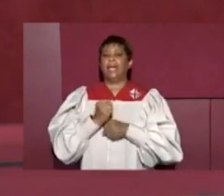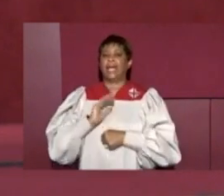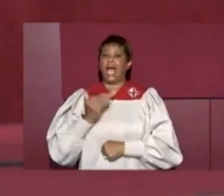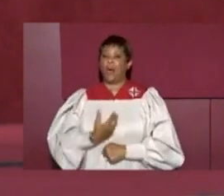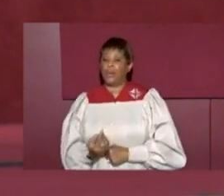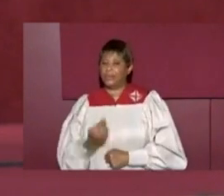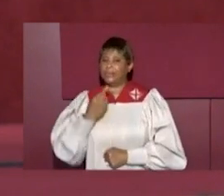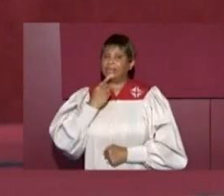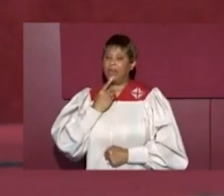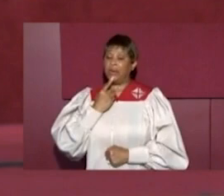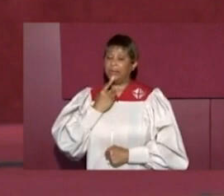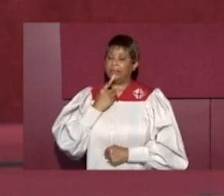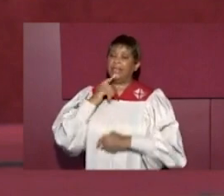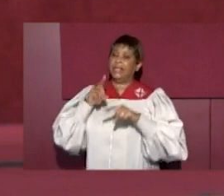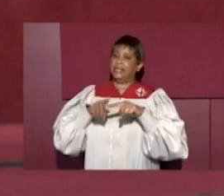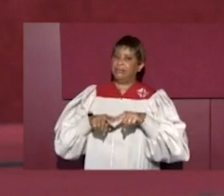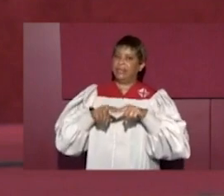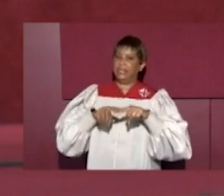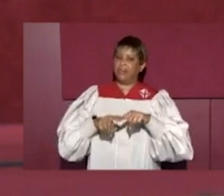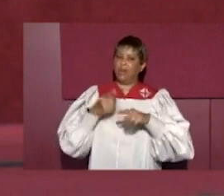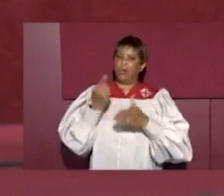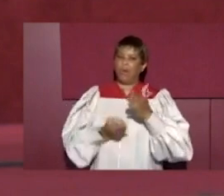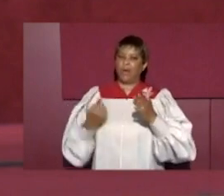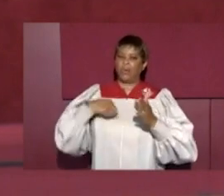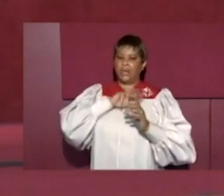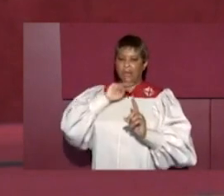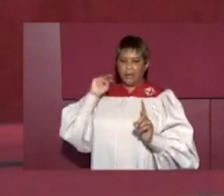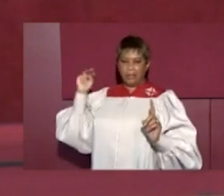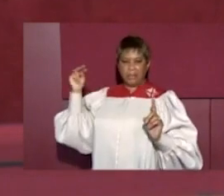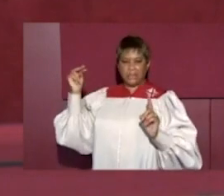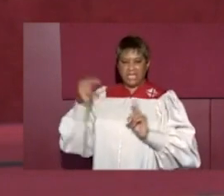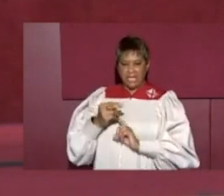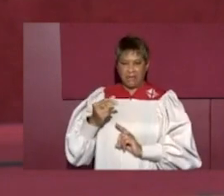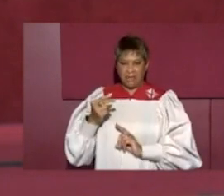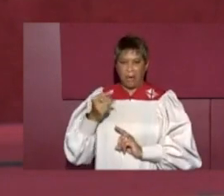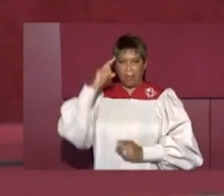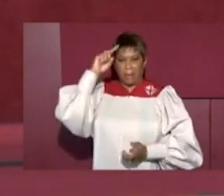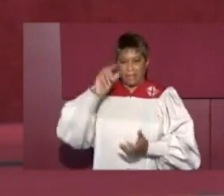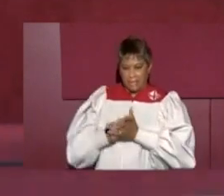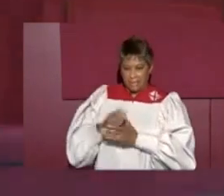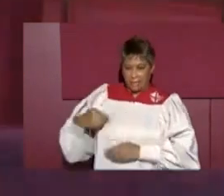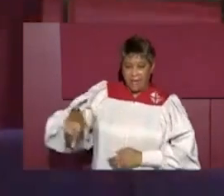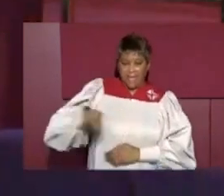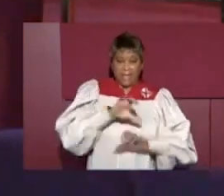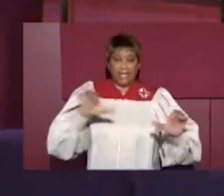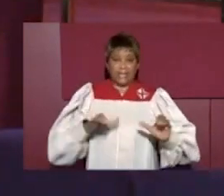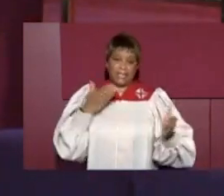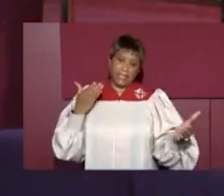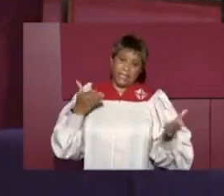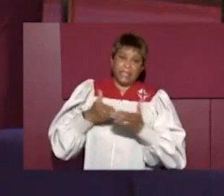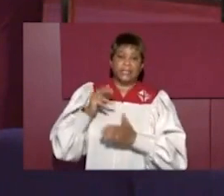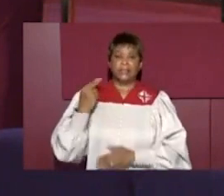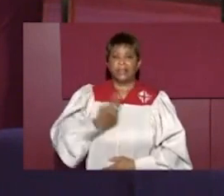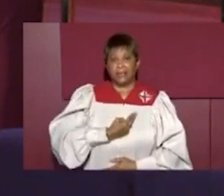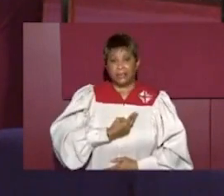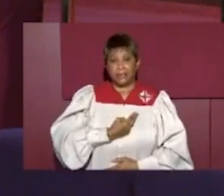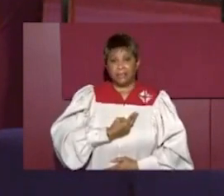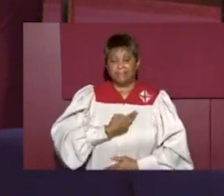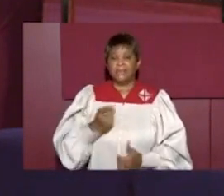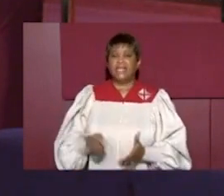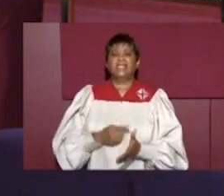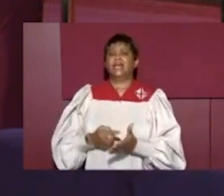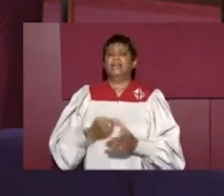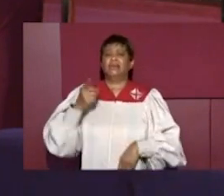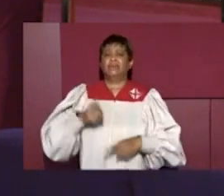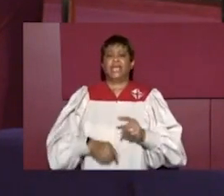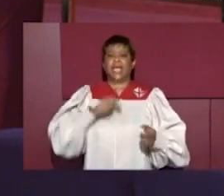disappointments based on what we perceive they did for us. You know, sometimes we cannot forgive family. The family wasn't